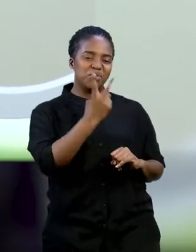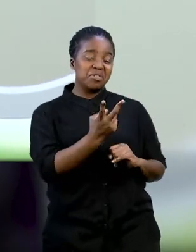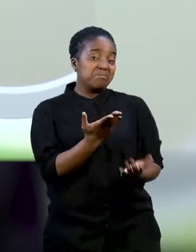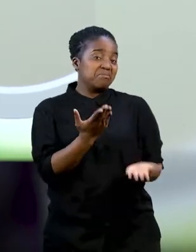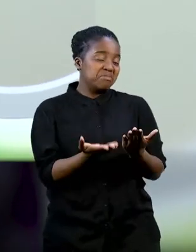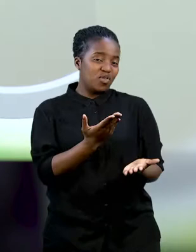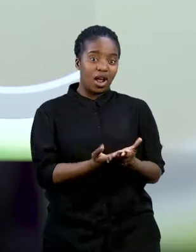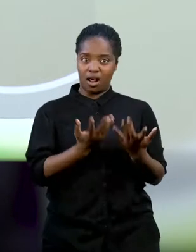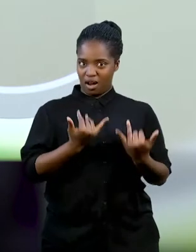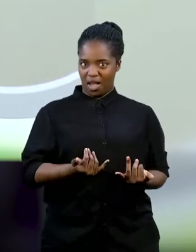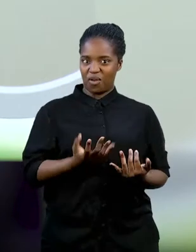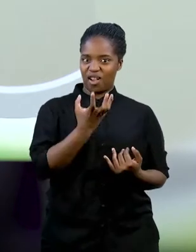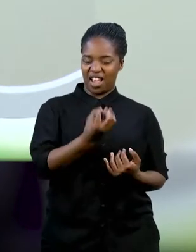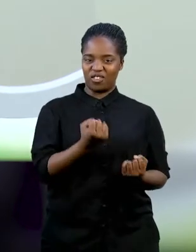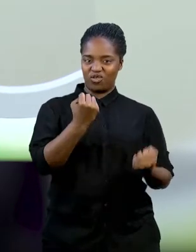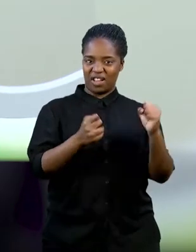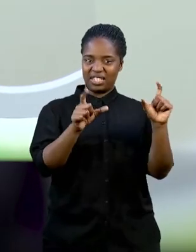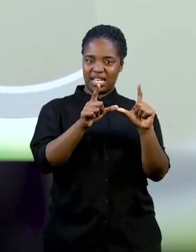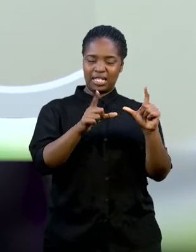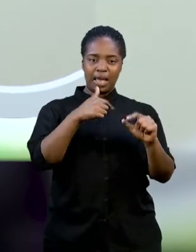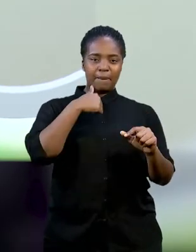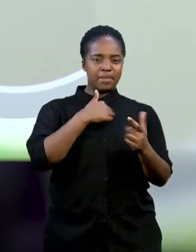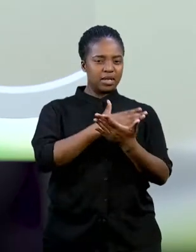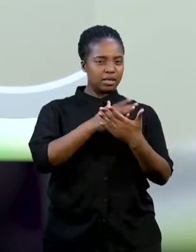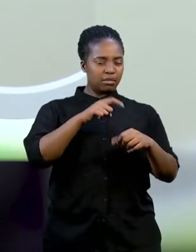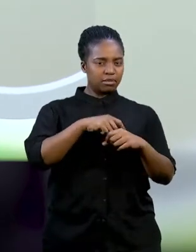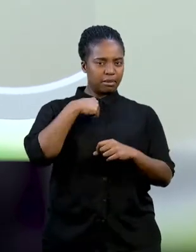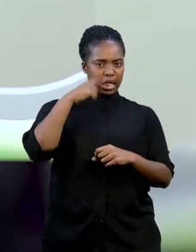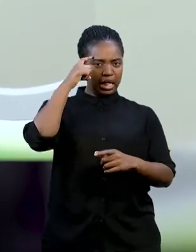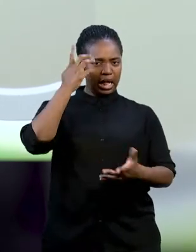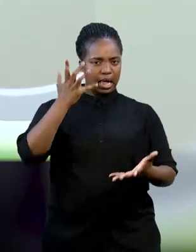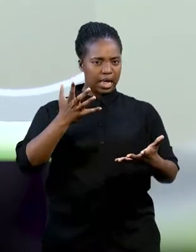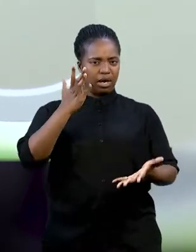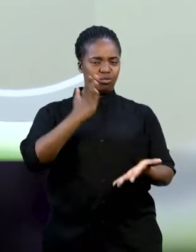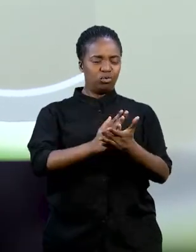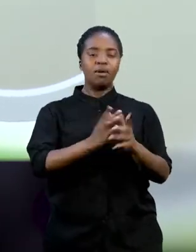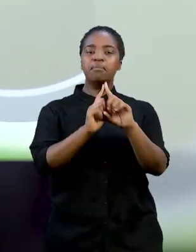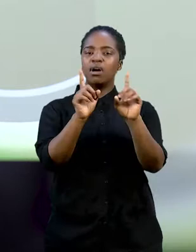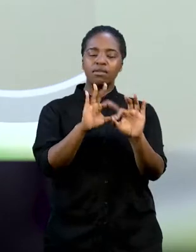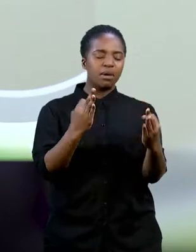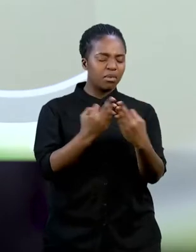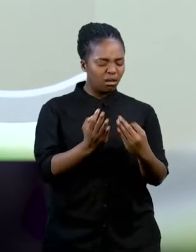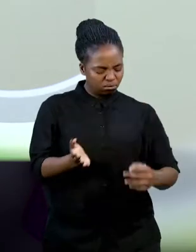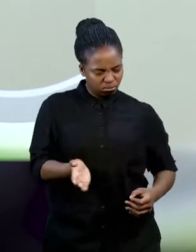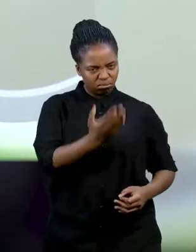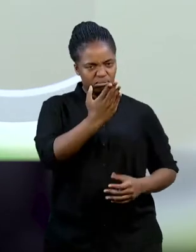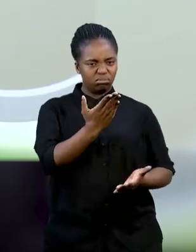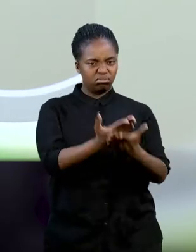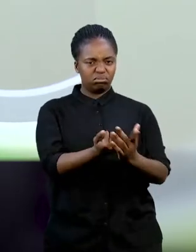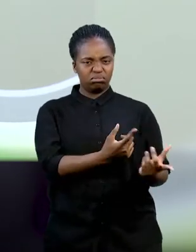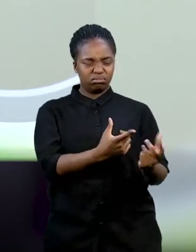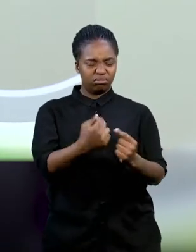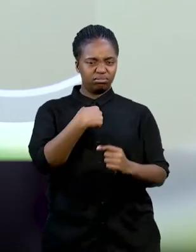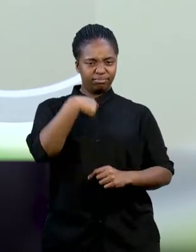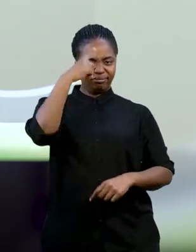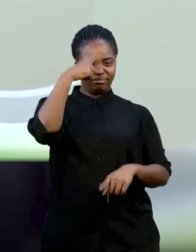see if you can do it so sometimes le ne ke ba doubtful but batswadi ba ka ba kgone mpusha to that direction or ke